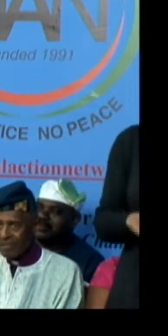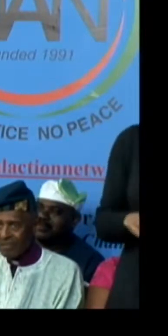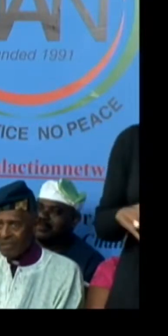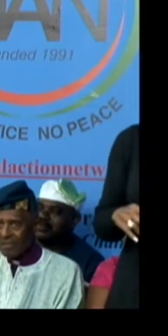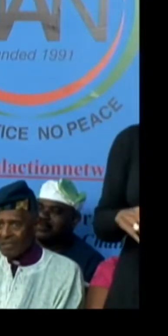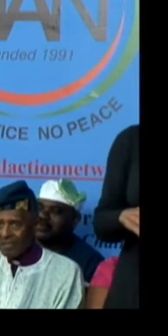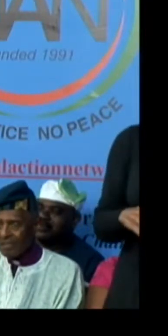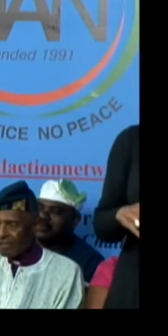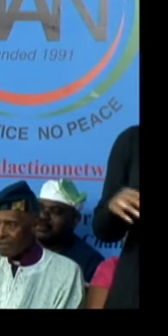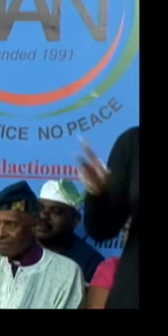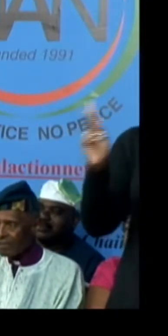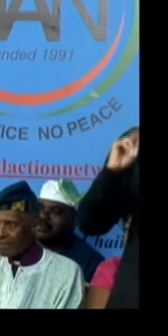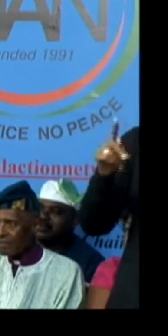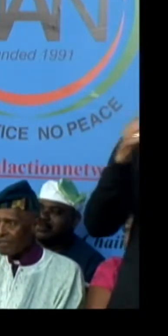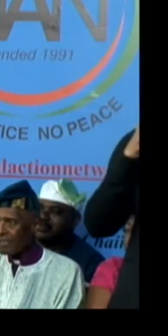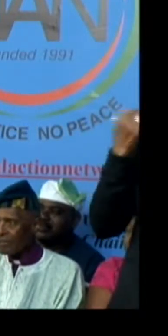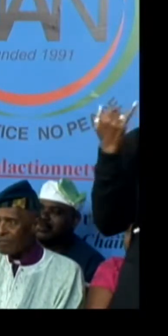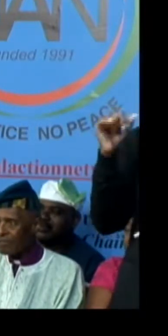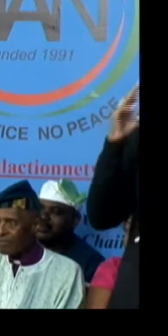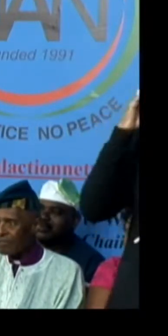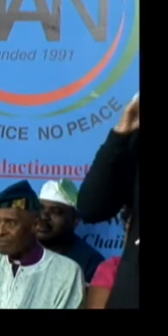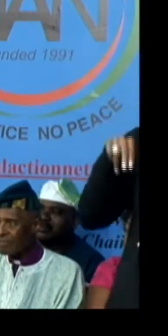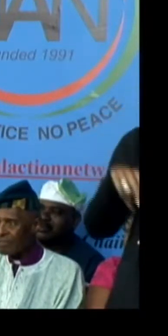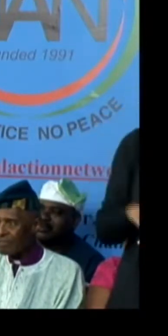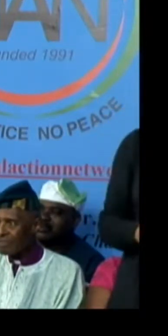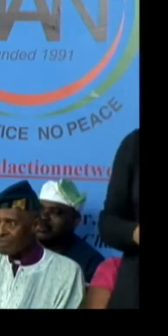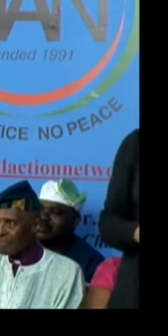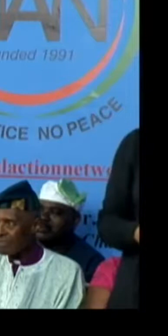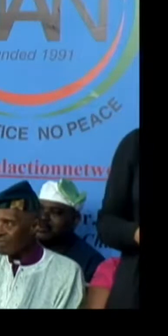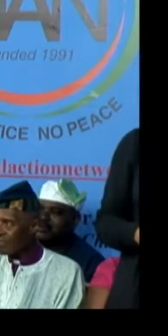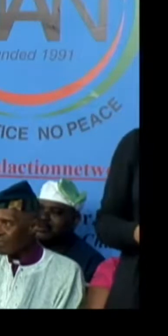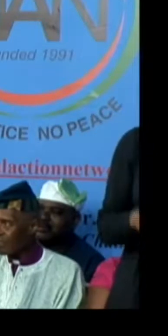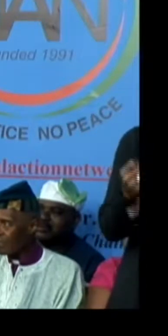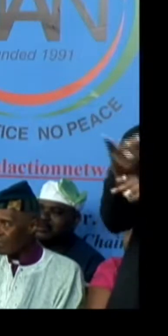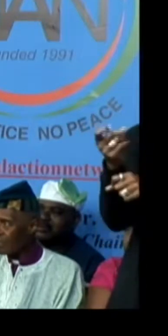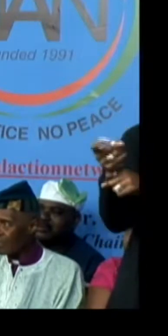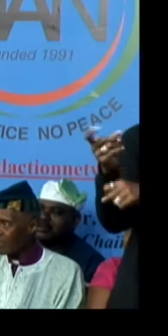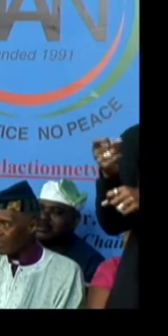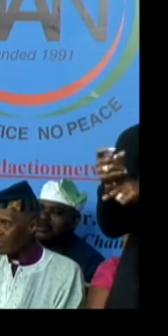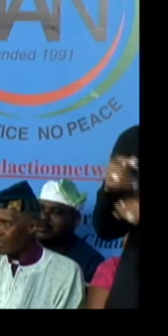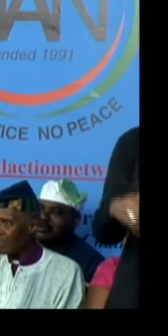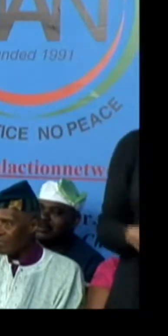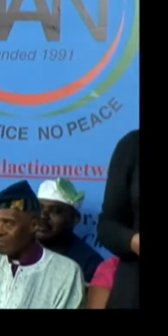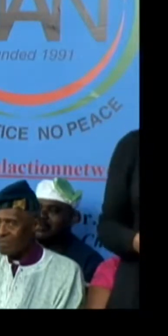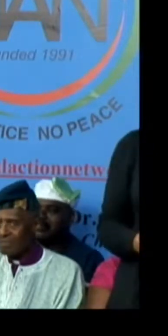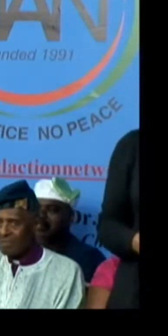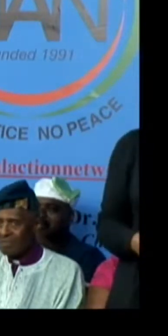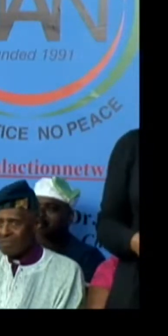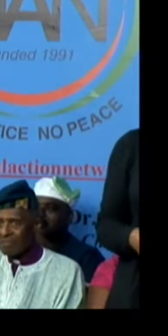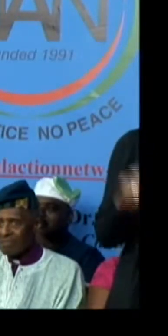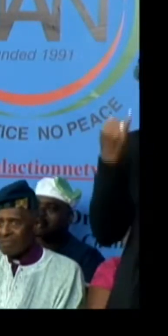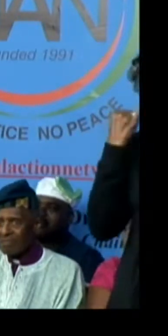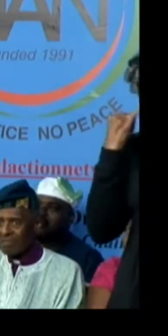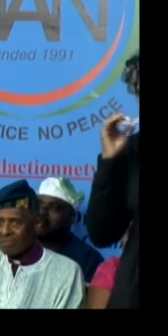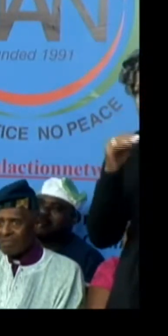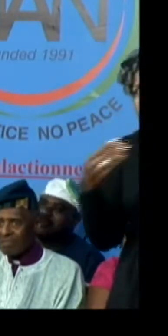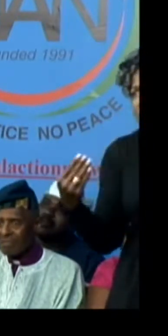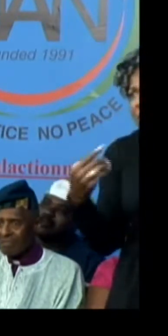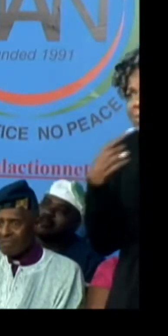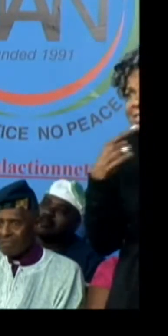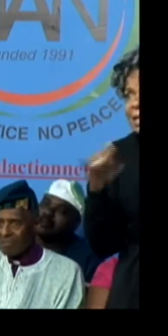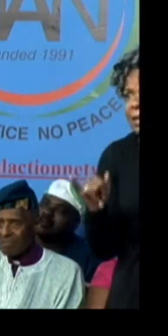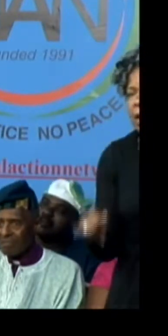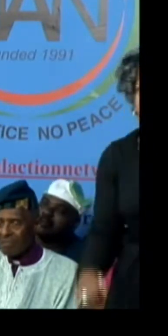your community. And let me say this. I was invited because when I go, I don't want folk to think they invited me